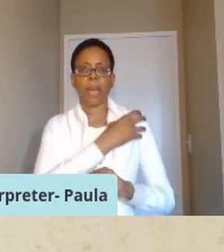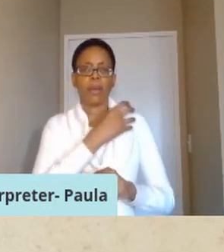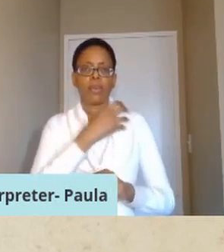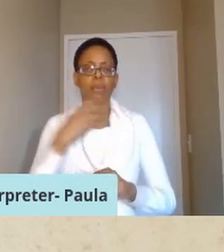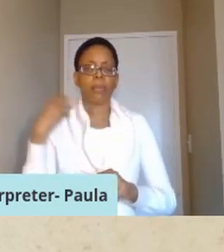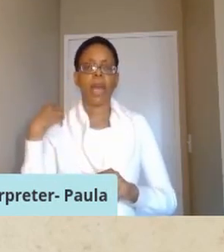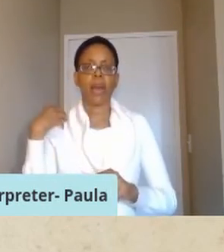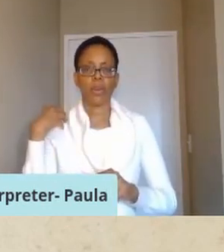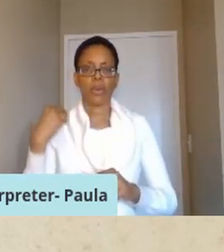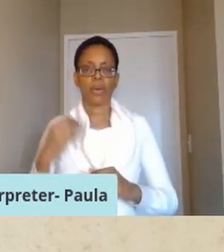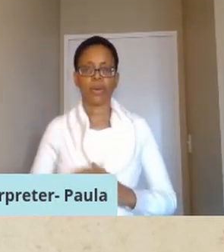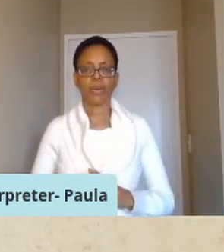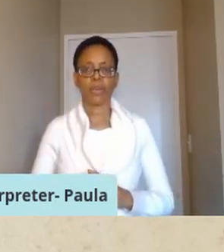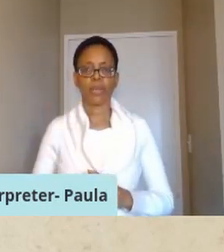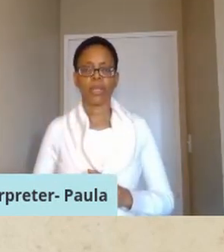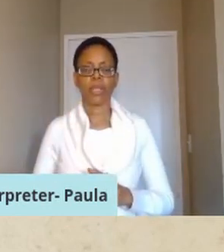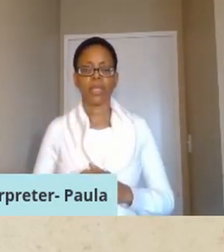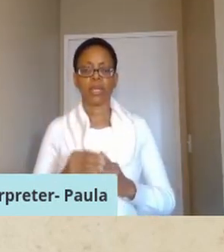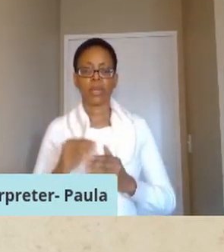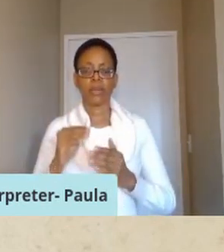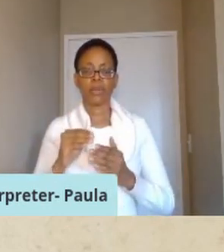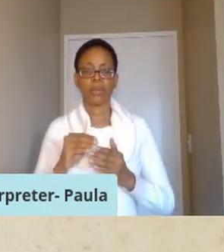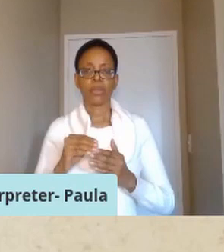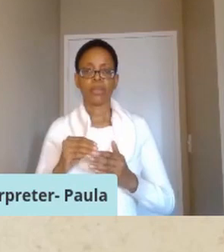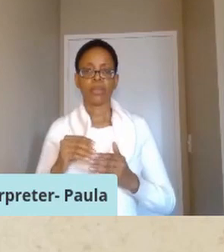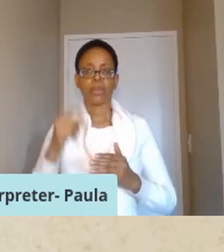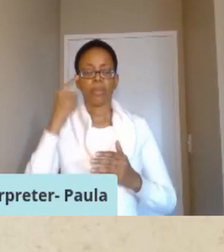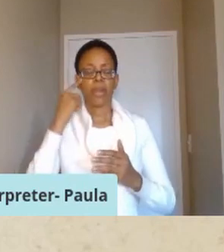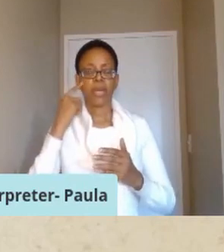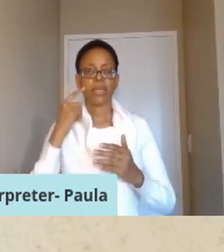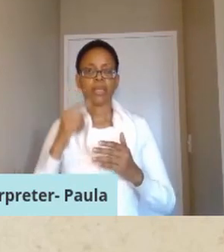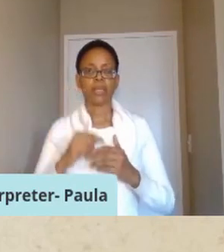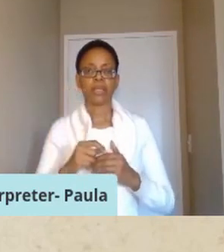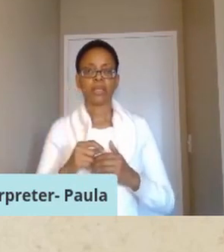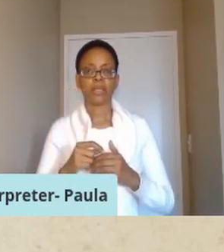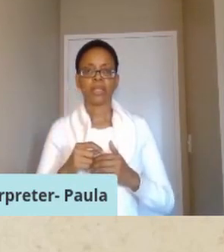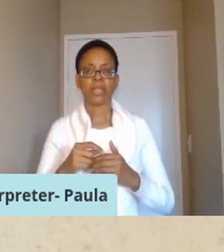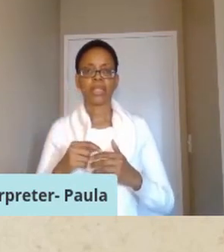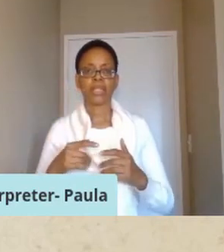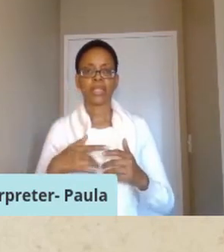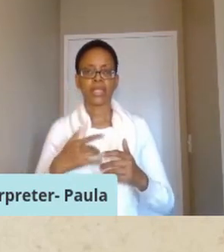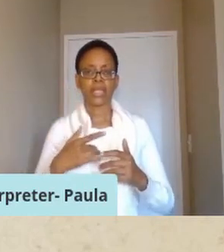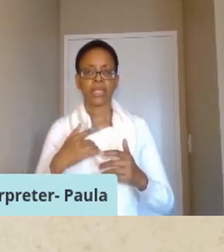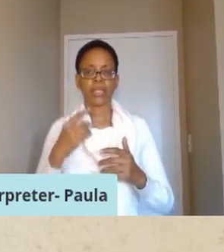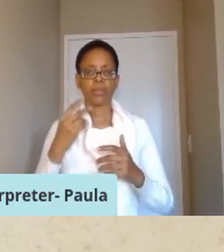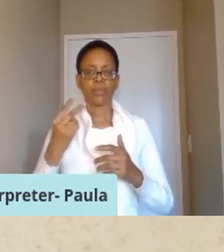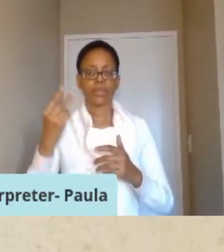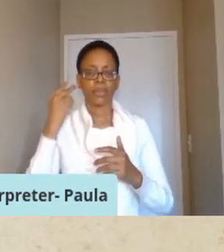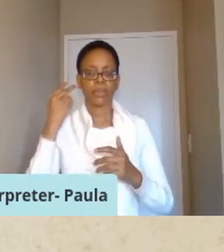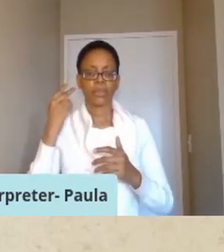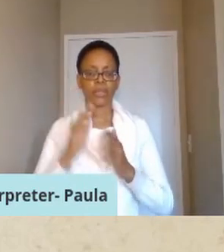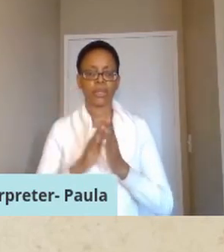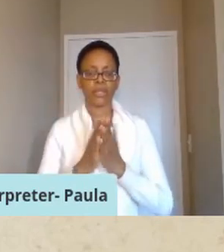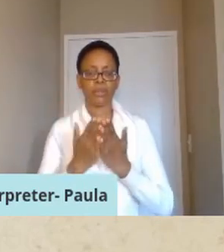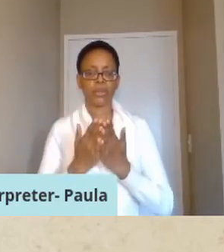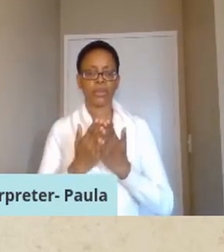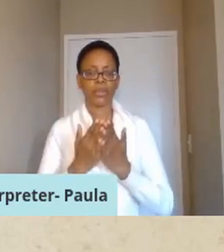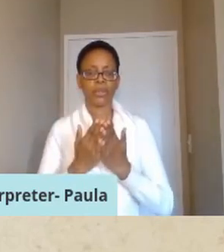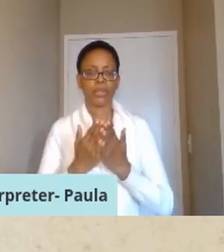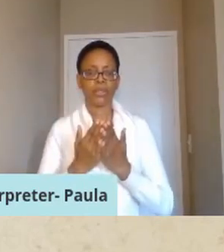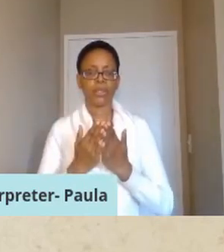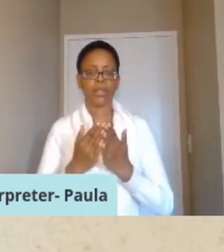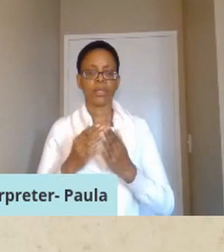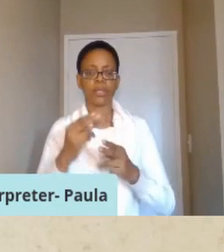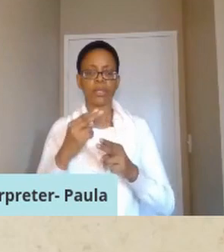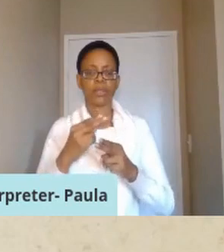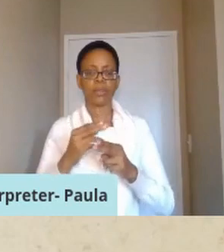mind and its existence, the mind-body relations, sensation, and perception in his book, which is